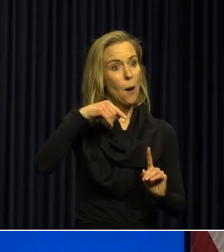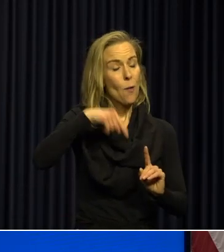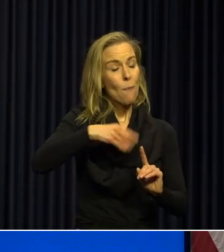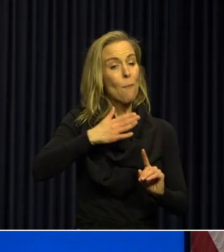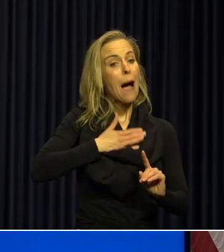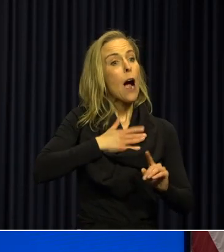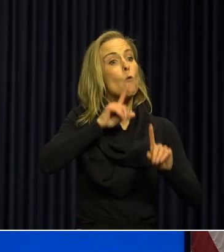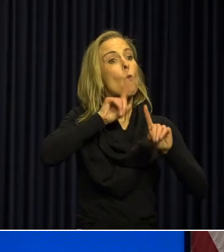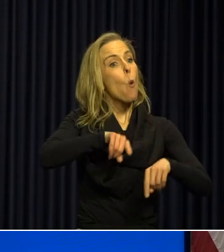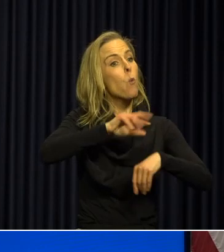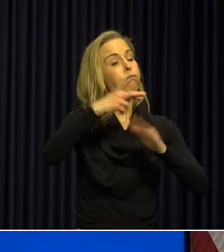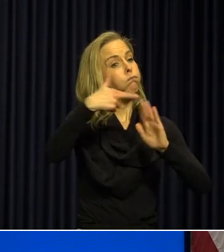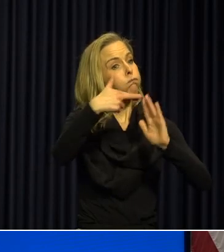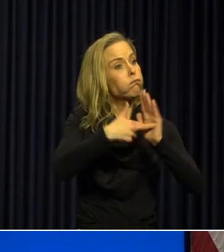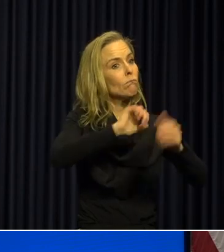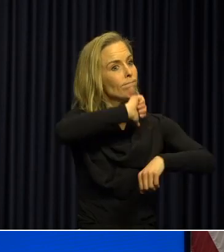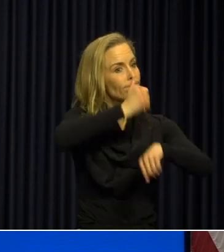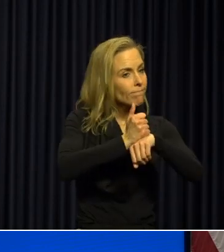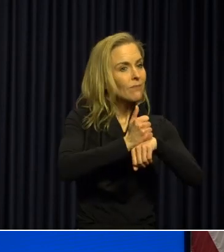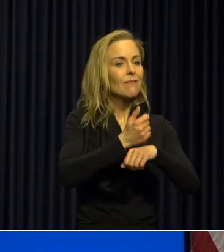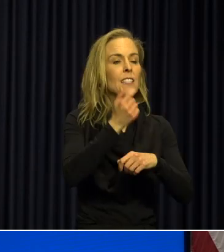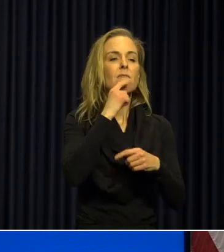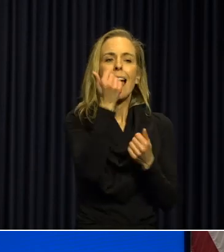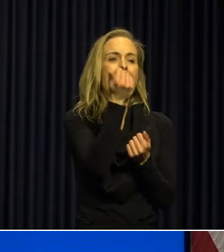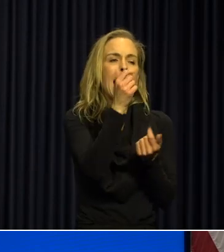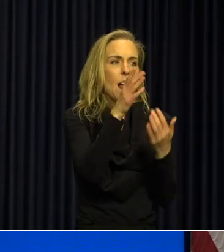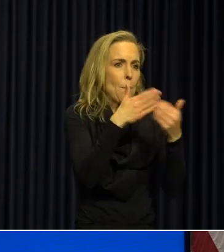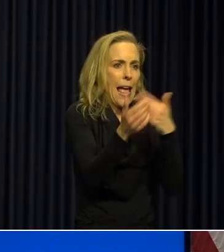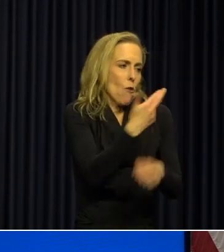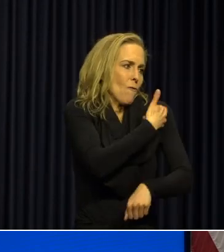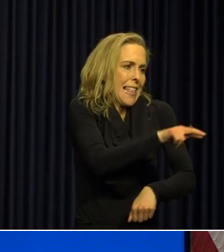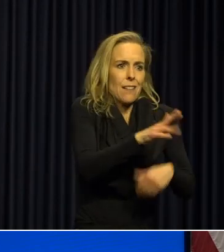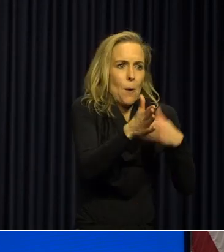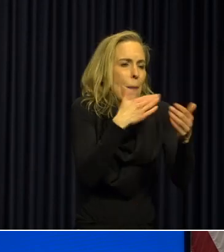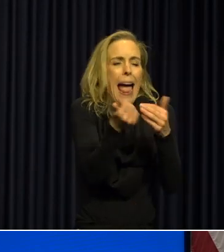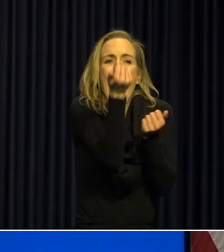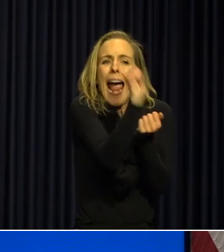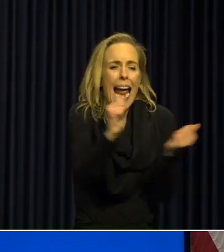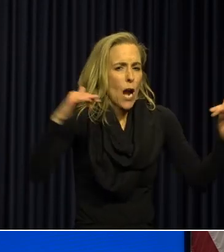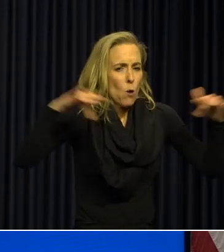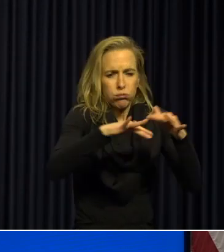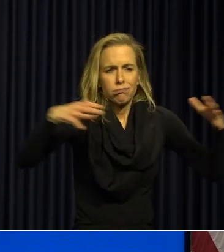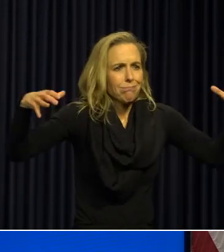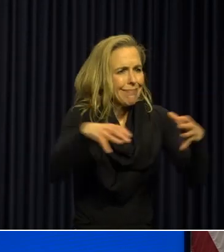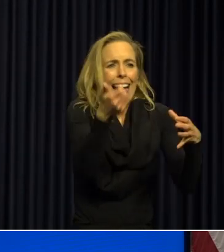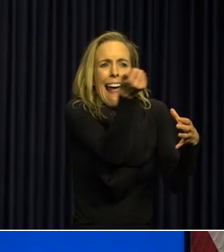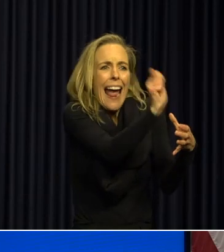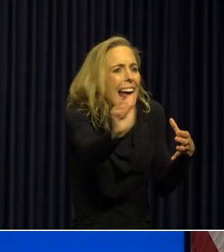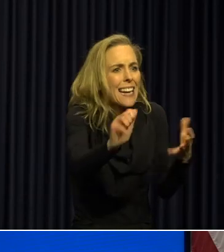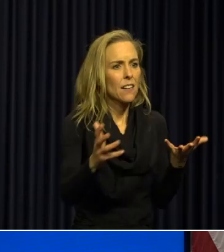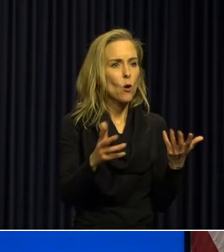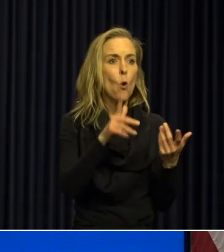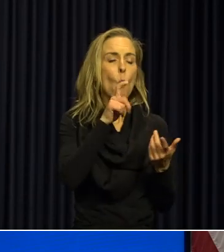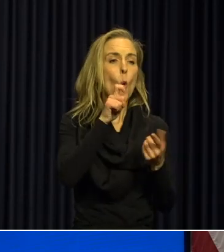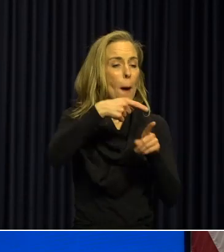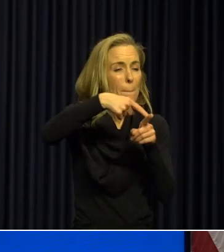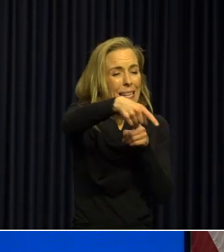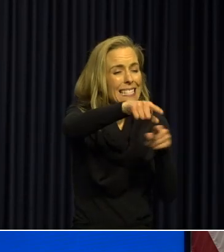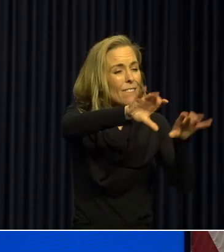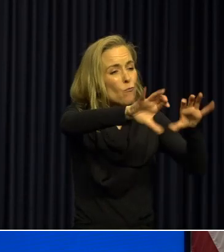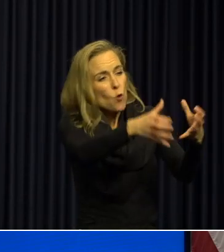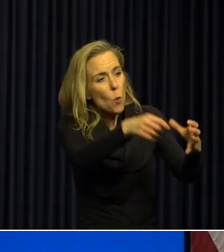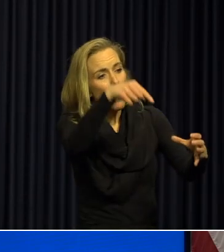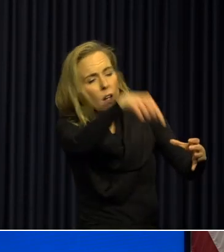single out religion. It's every mass gathering. Nobody is being singled out whatsoever, and a